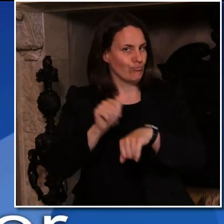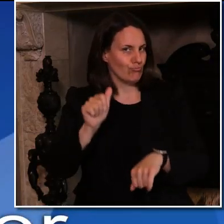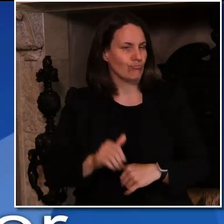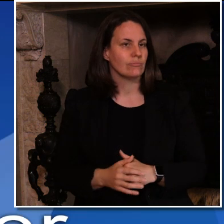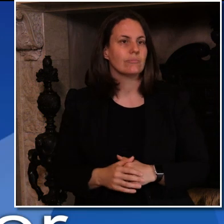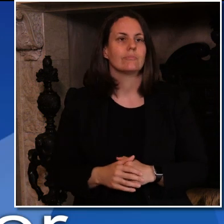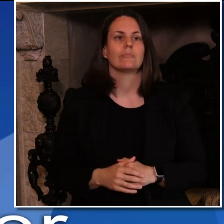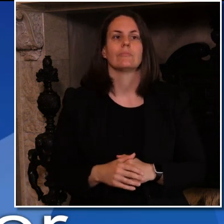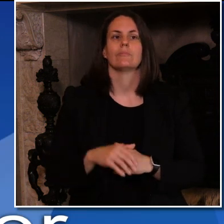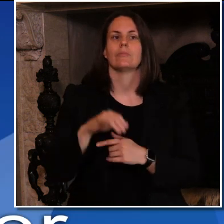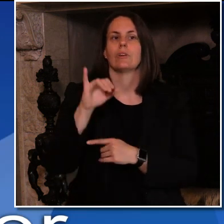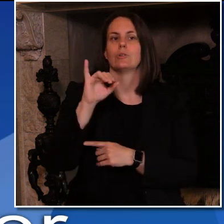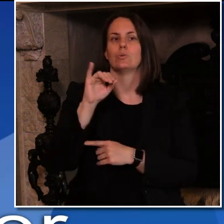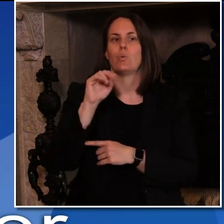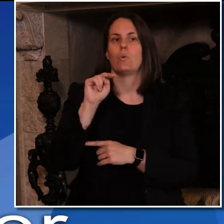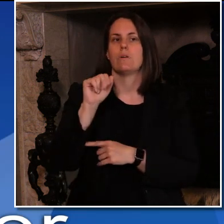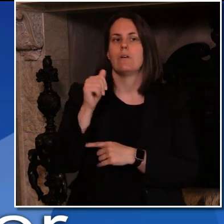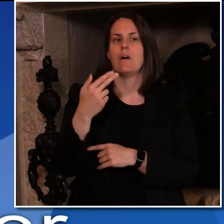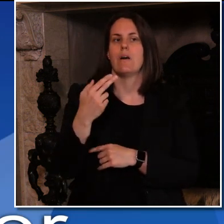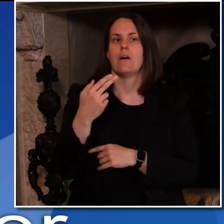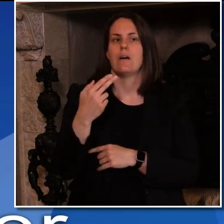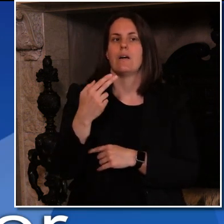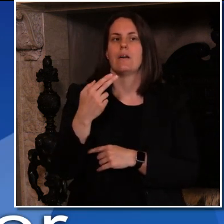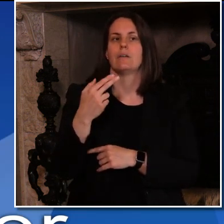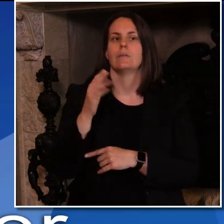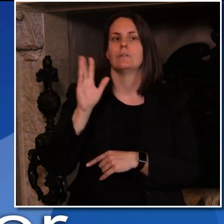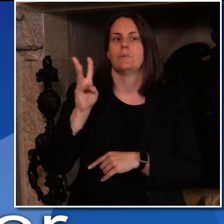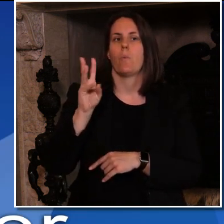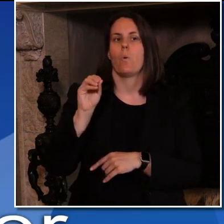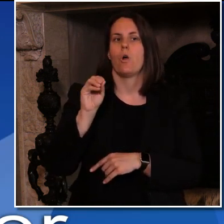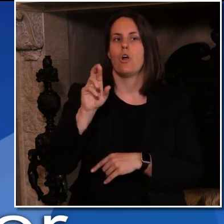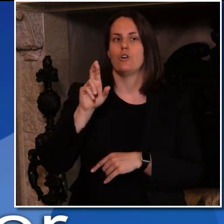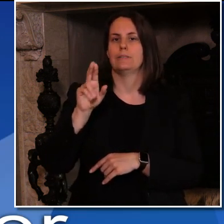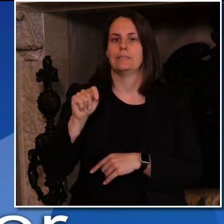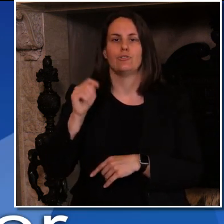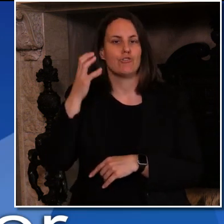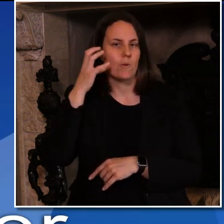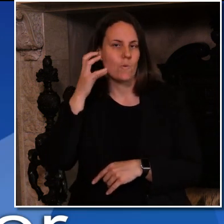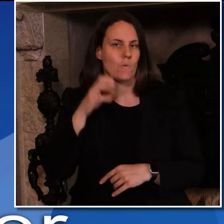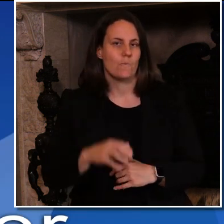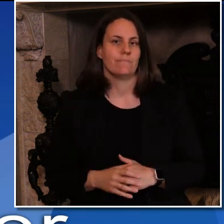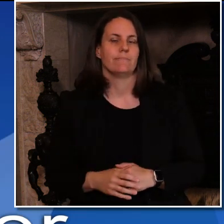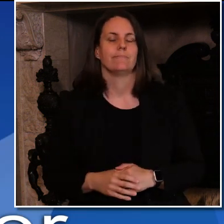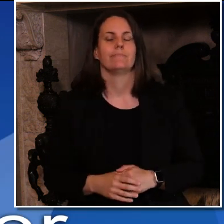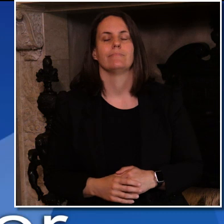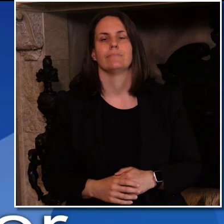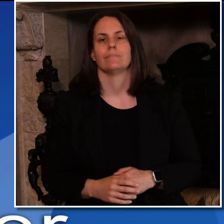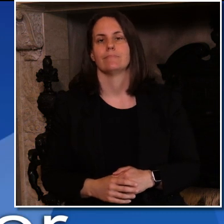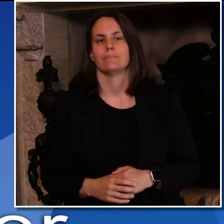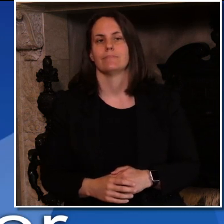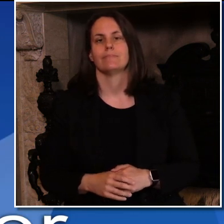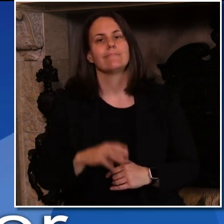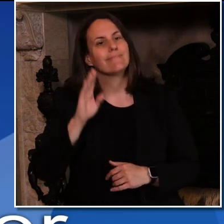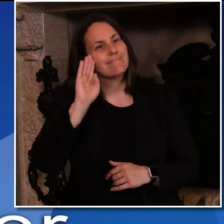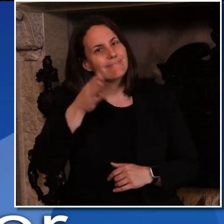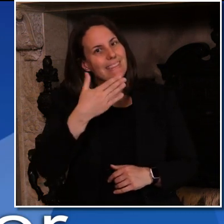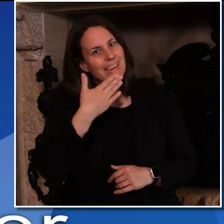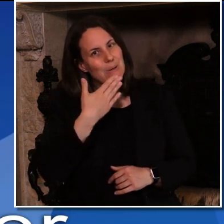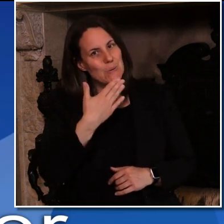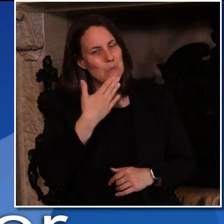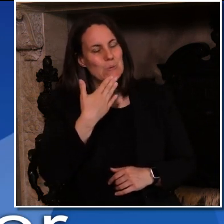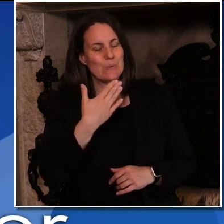Jonah Chester from WORT Radio in Madison. Jonah. Hi, thank you for taking my